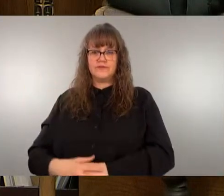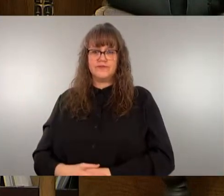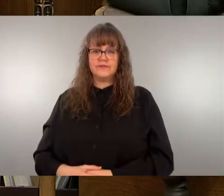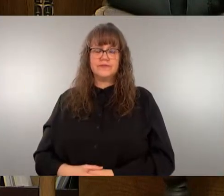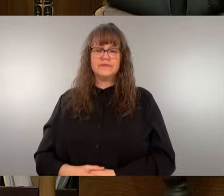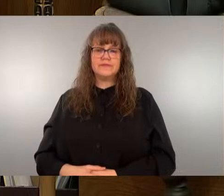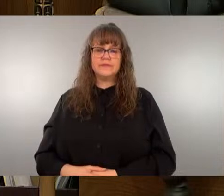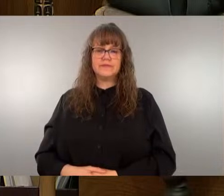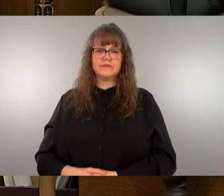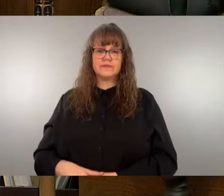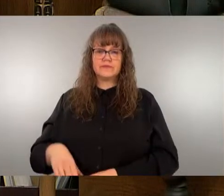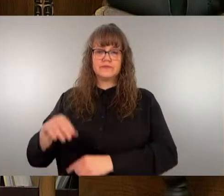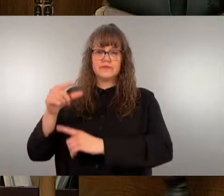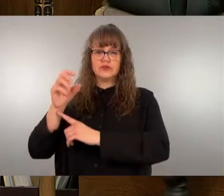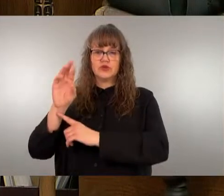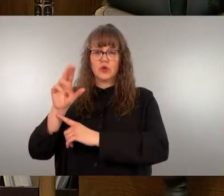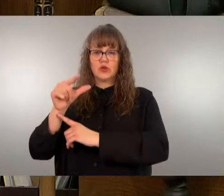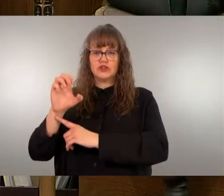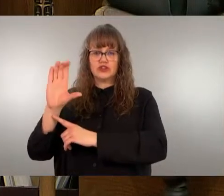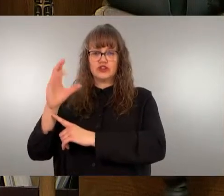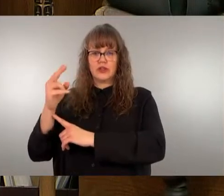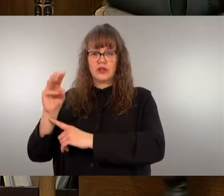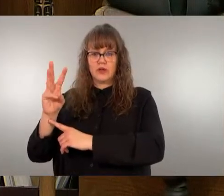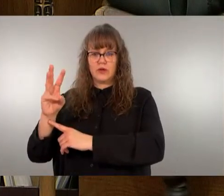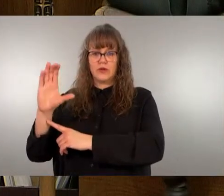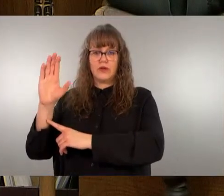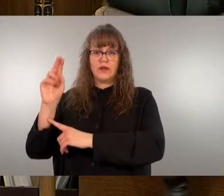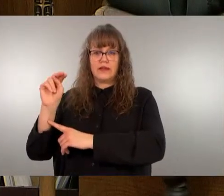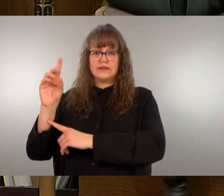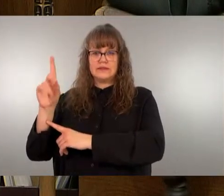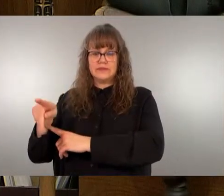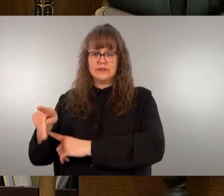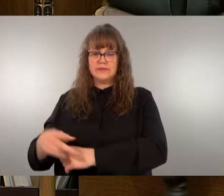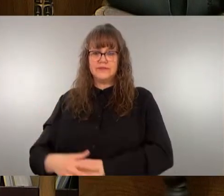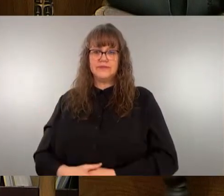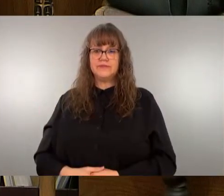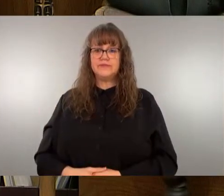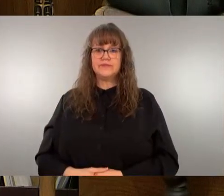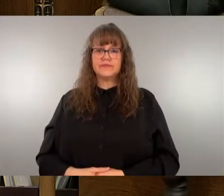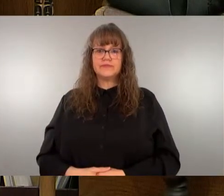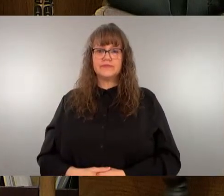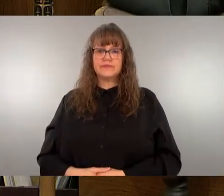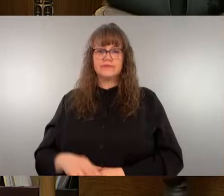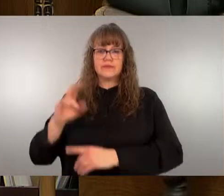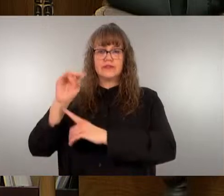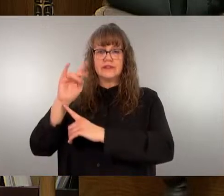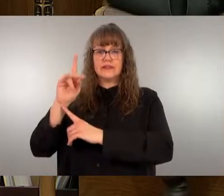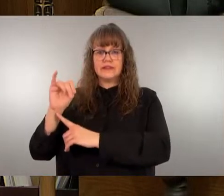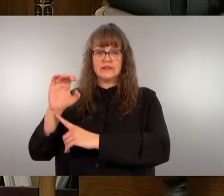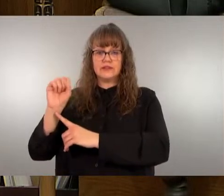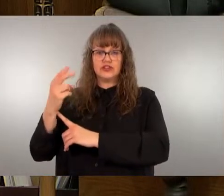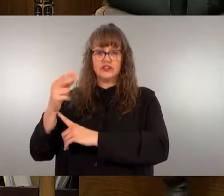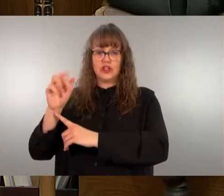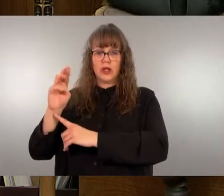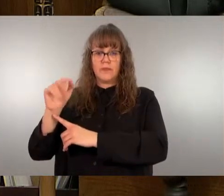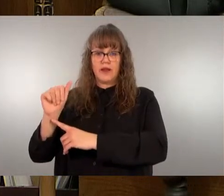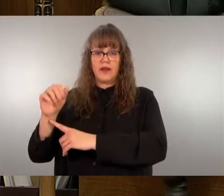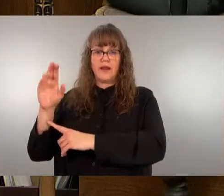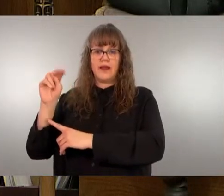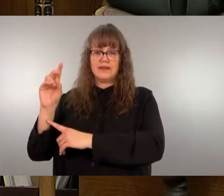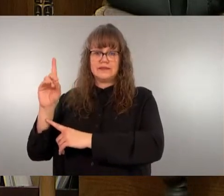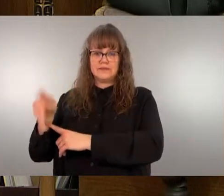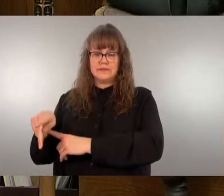BC NDP. Vancouver Hastings, Nikki Sharma, BC NDP. Vancouver Kensington, Mabel